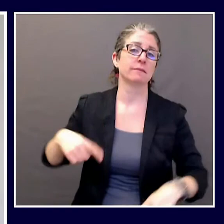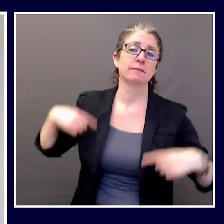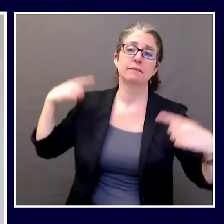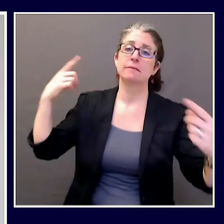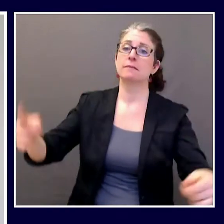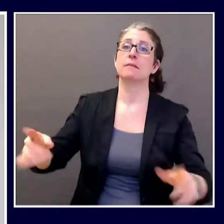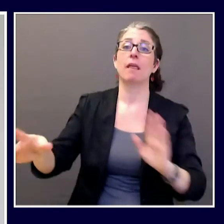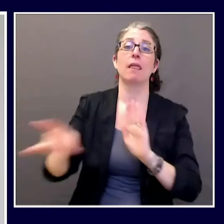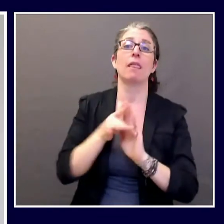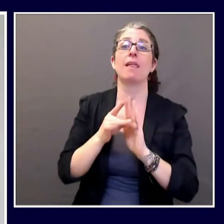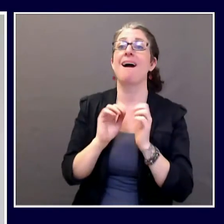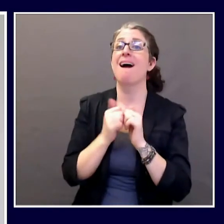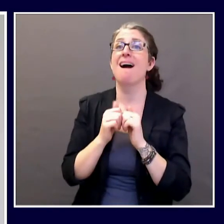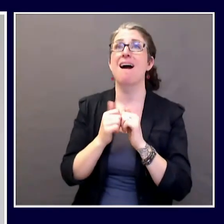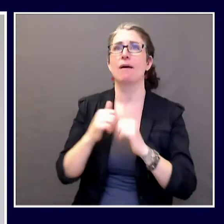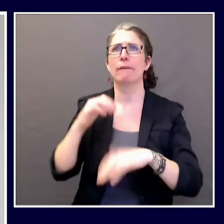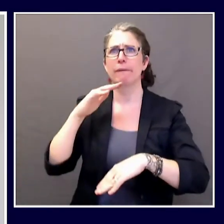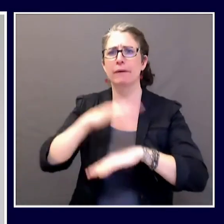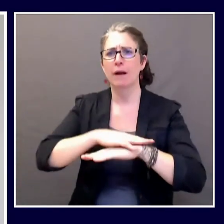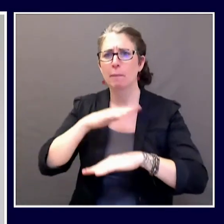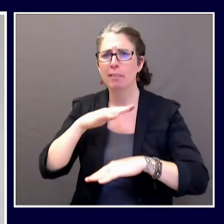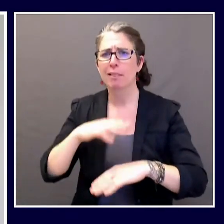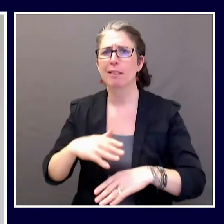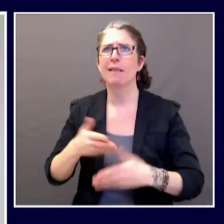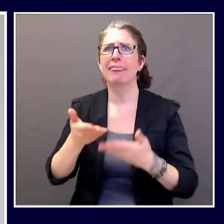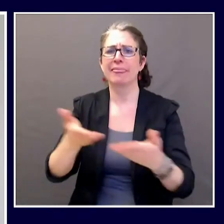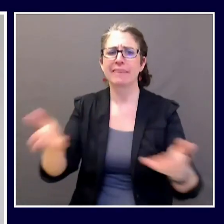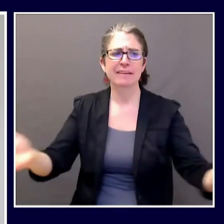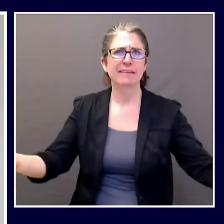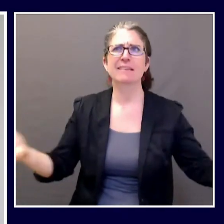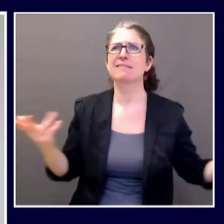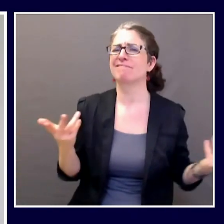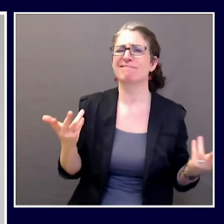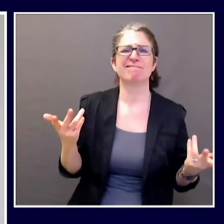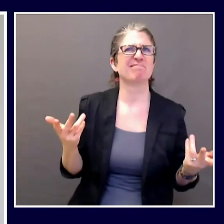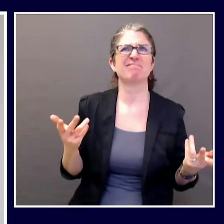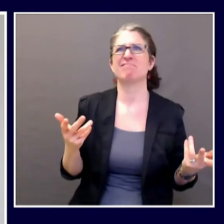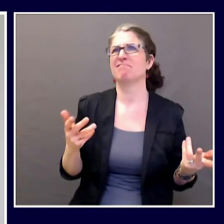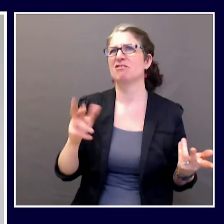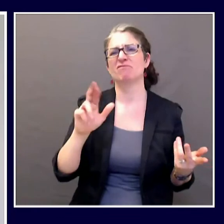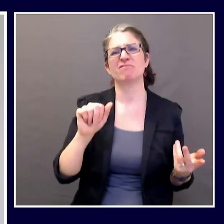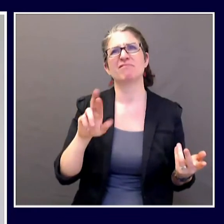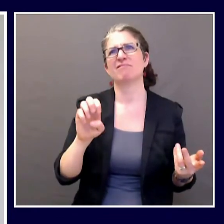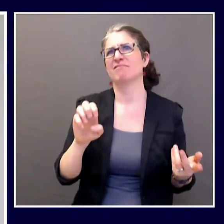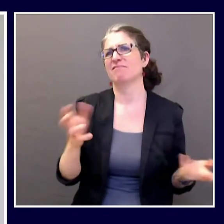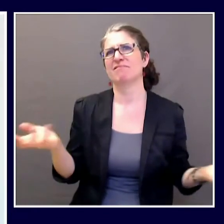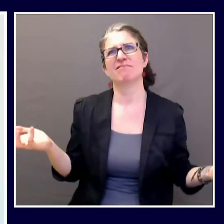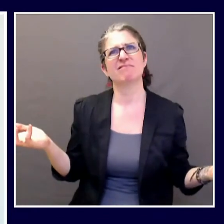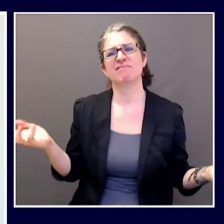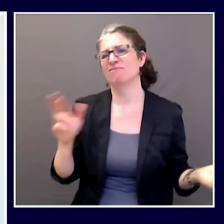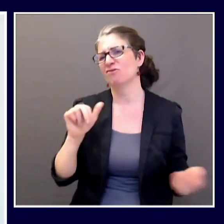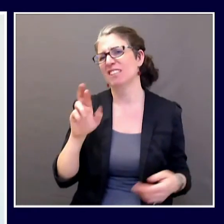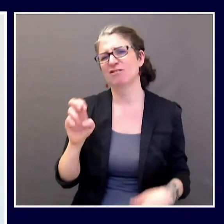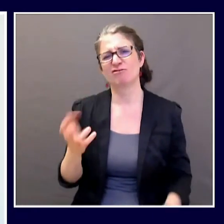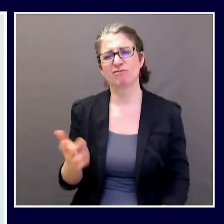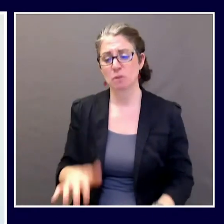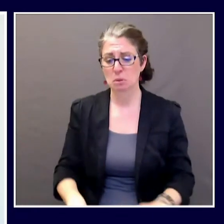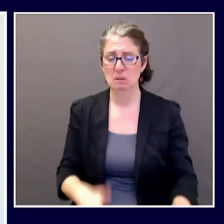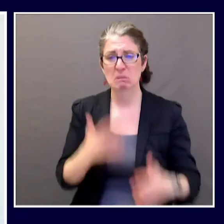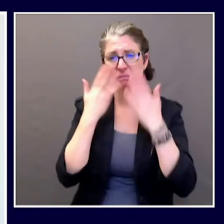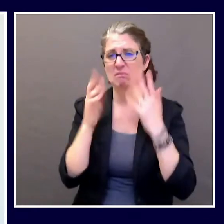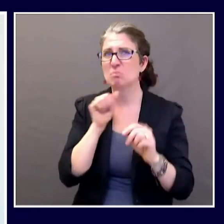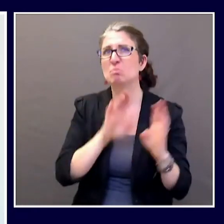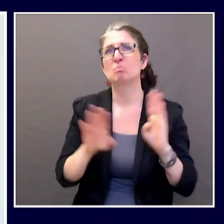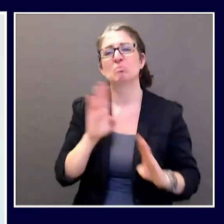their hand to their face or something of that nature. And that's a good reminder that we announced when we announced